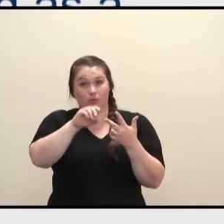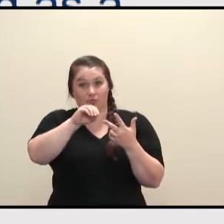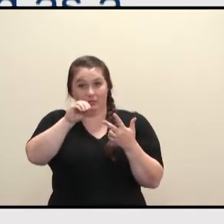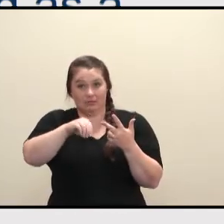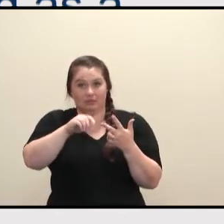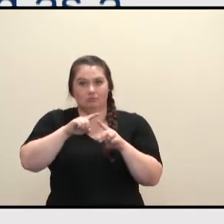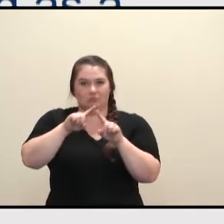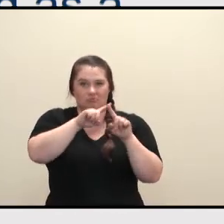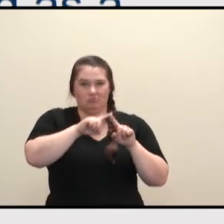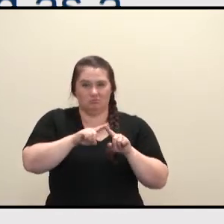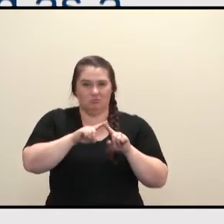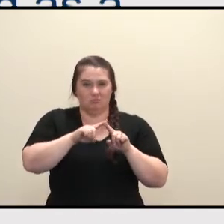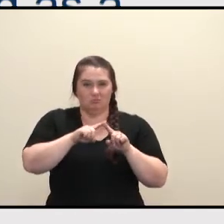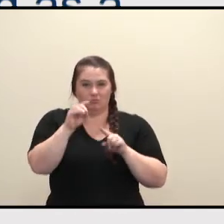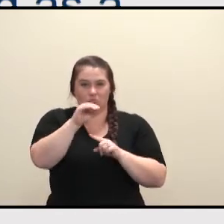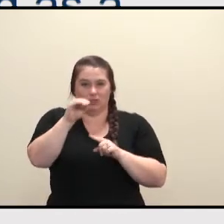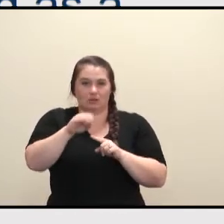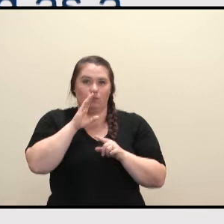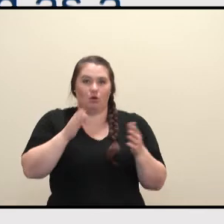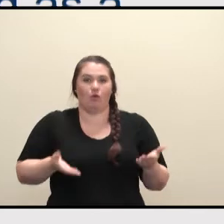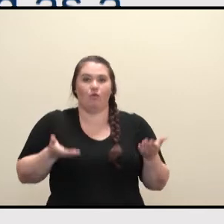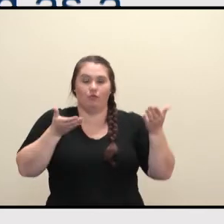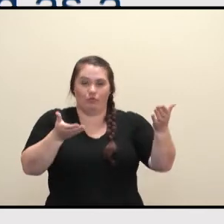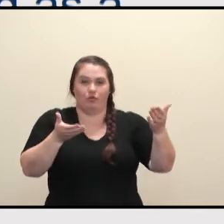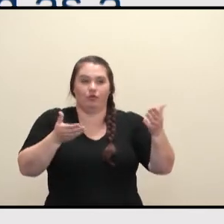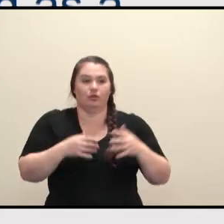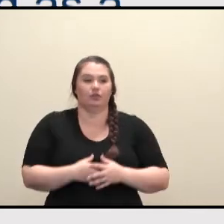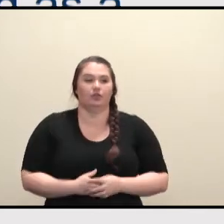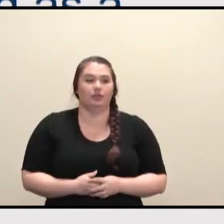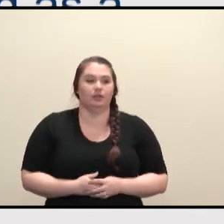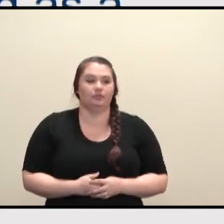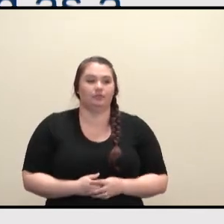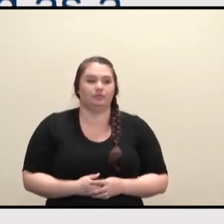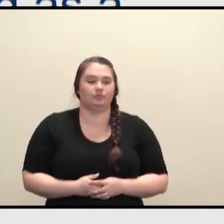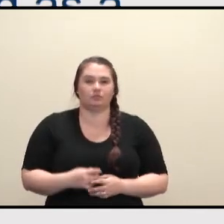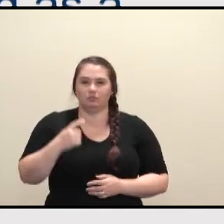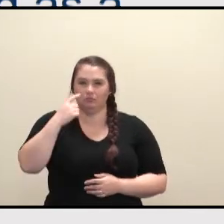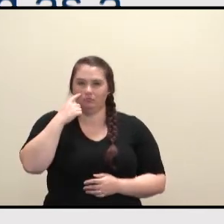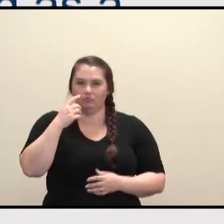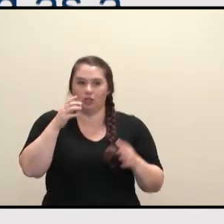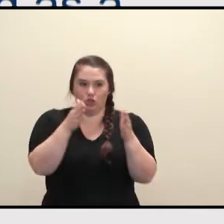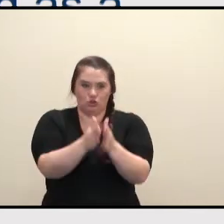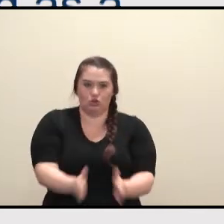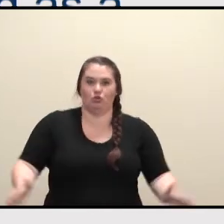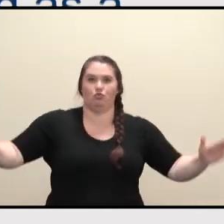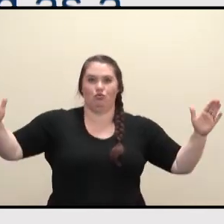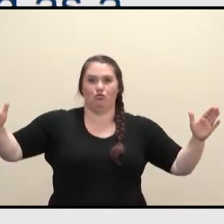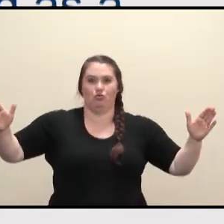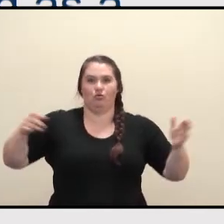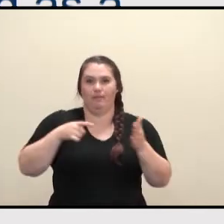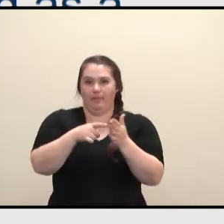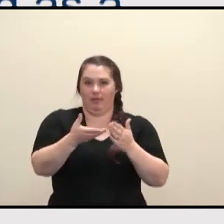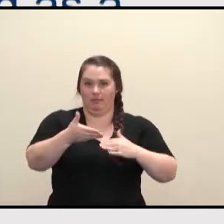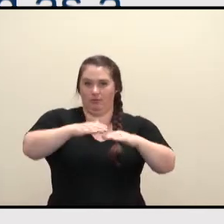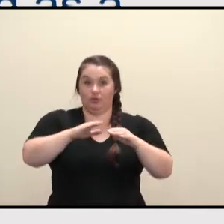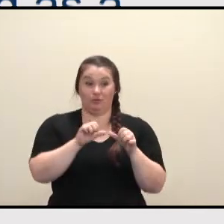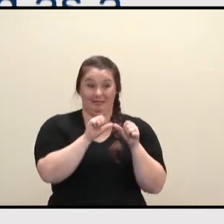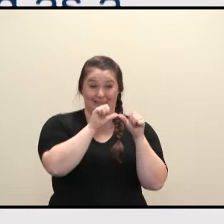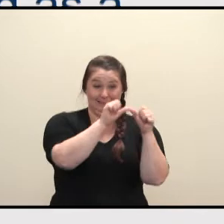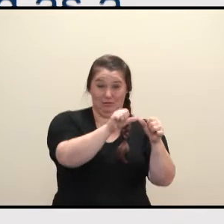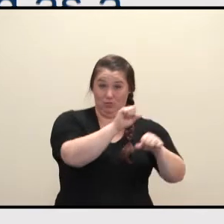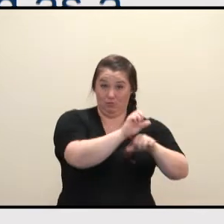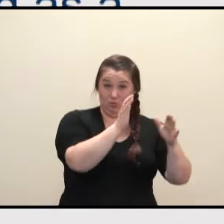models, percent models to the district. So what we recommend is a general pay increase. What that means is that all continuing employees